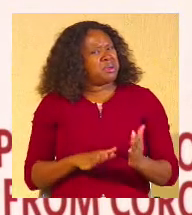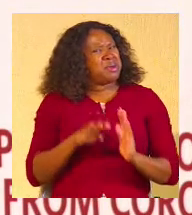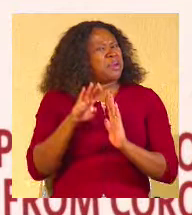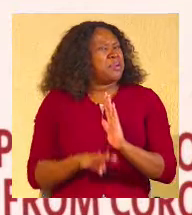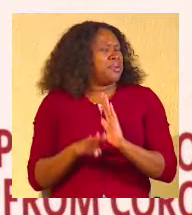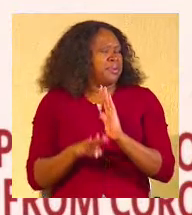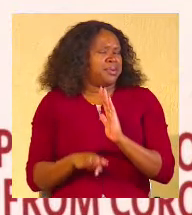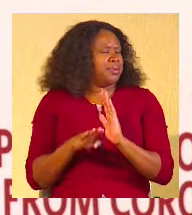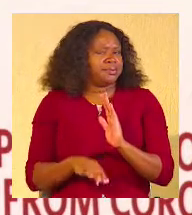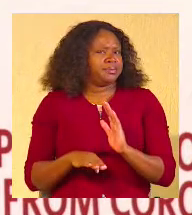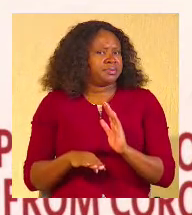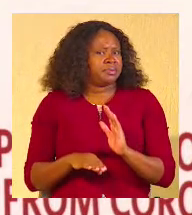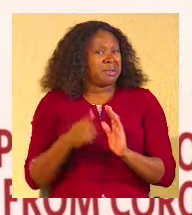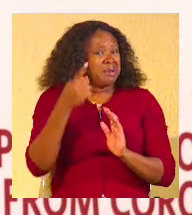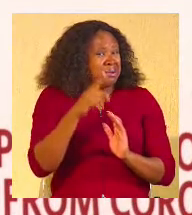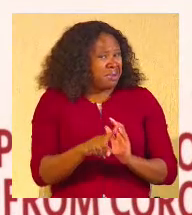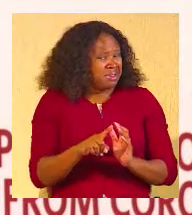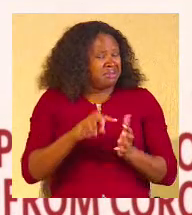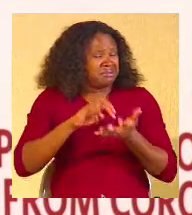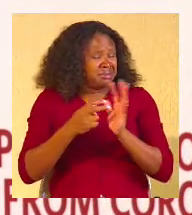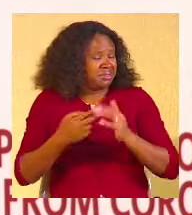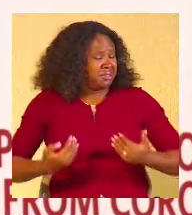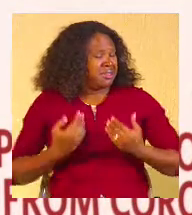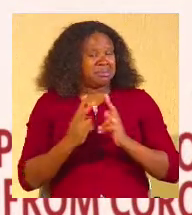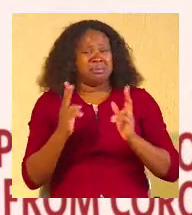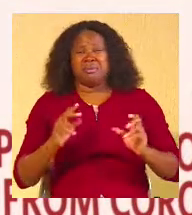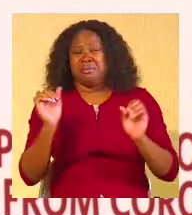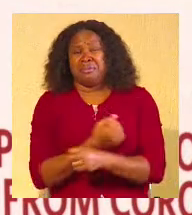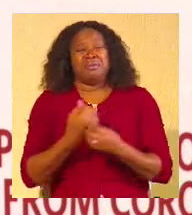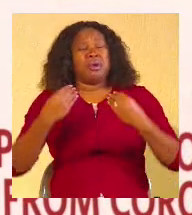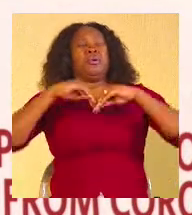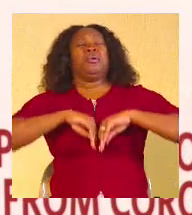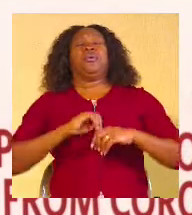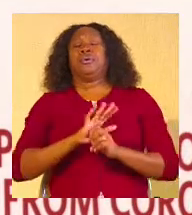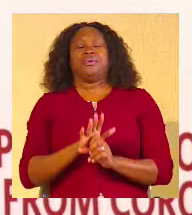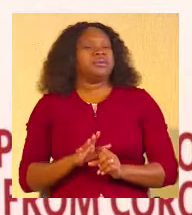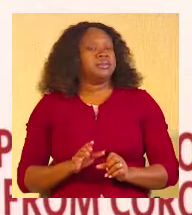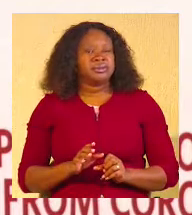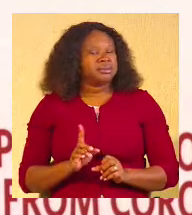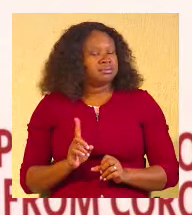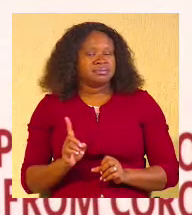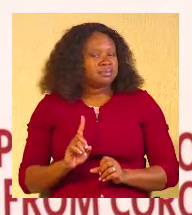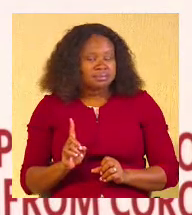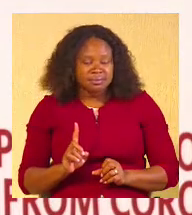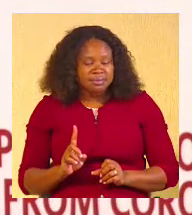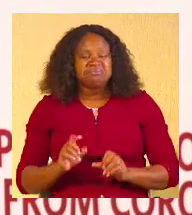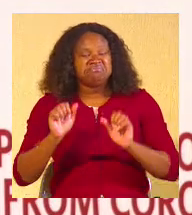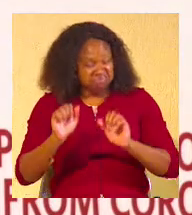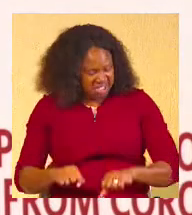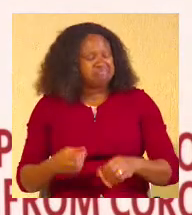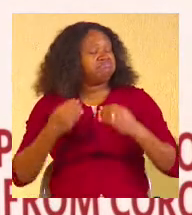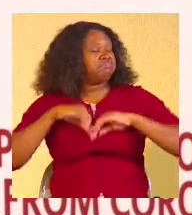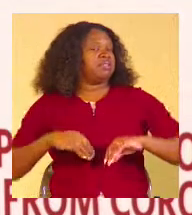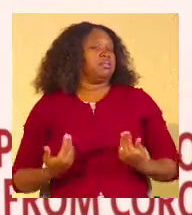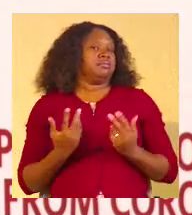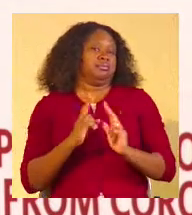This does not, however, mean that young people are not affected by COVID-19. We know for a